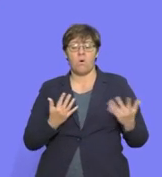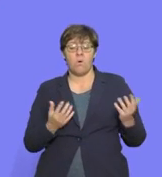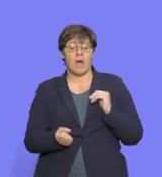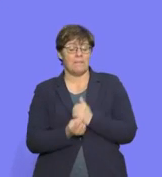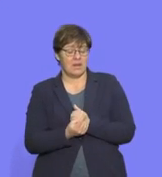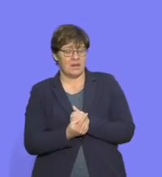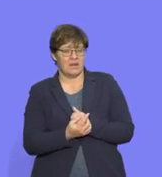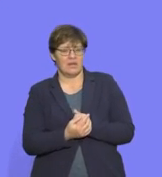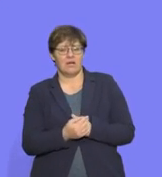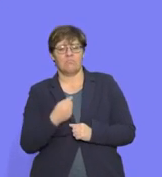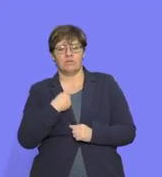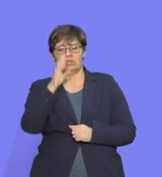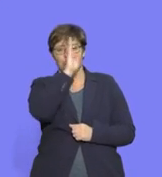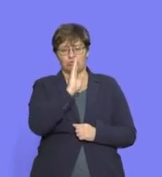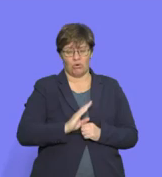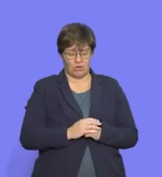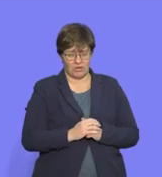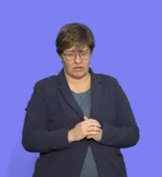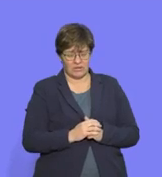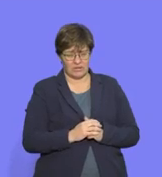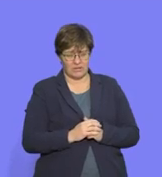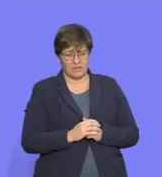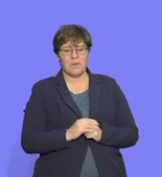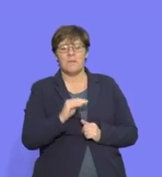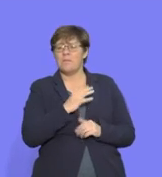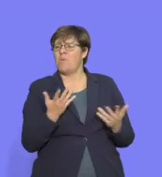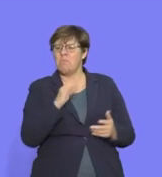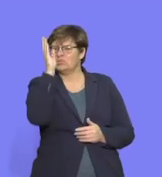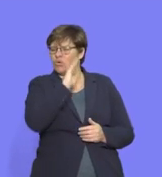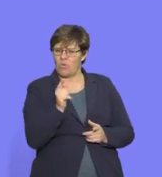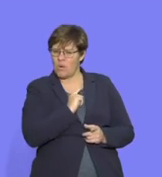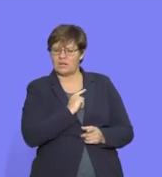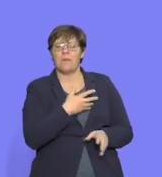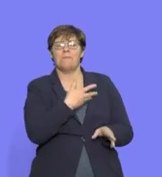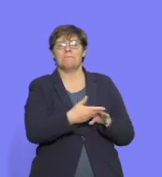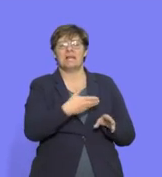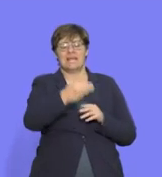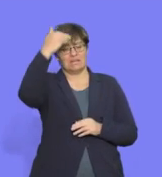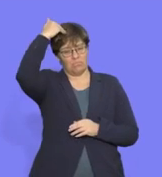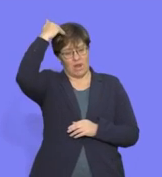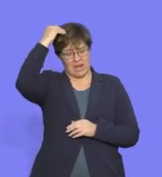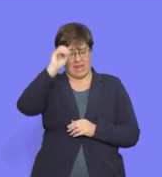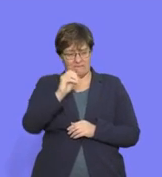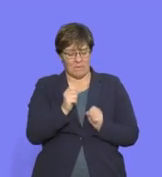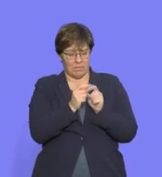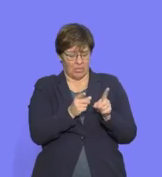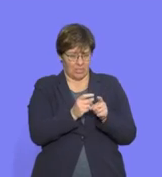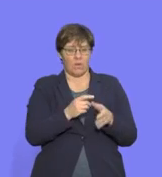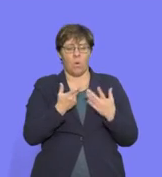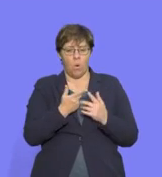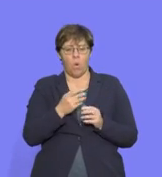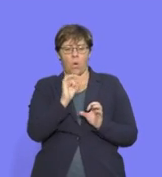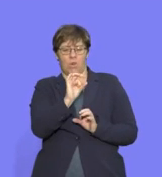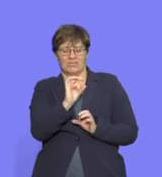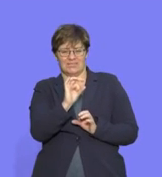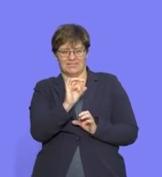happen, we have a stroke. What is a stroke? Right, is where we either bleed in the brain or we have a clot,